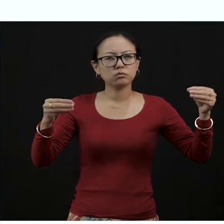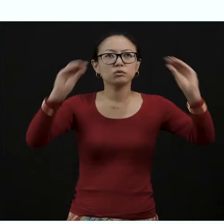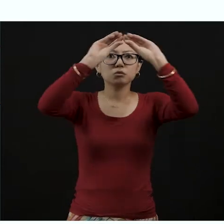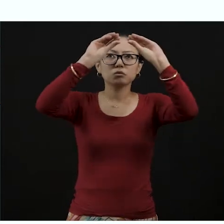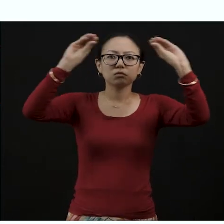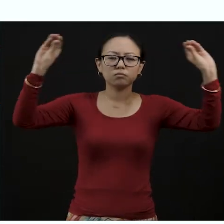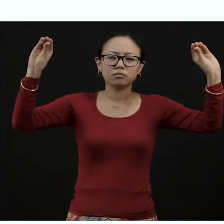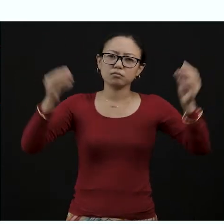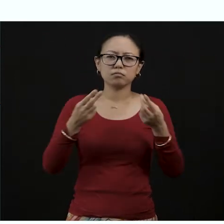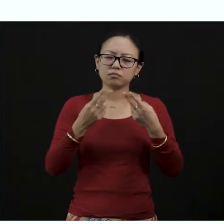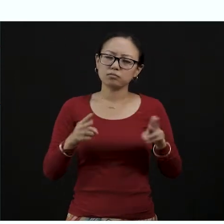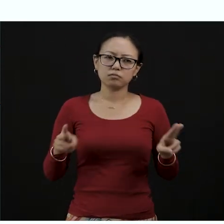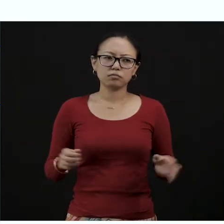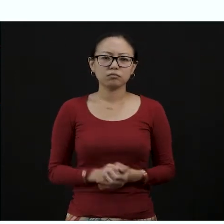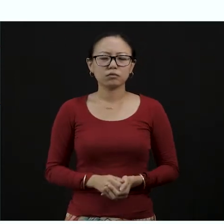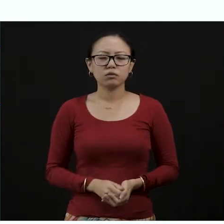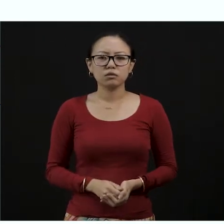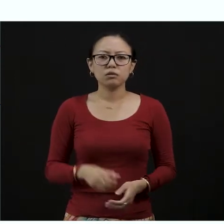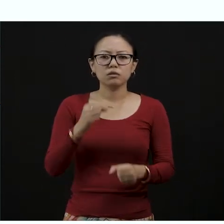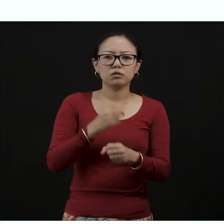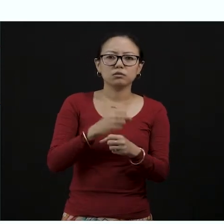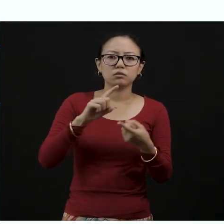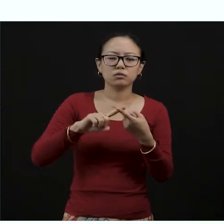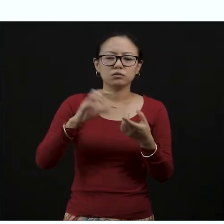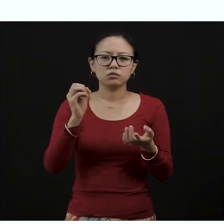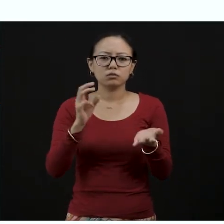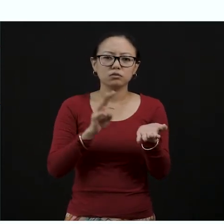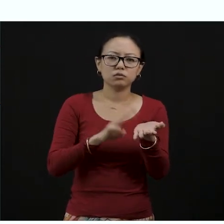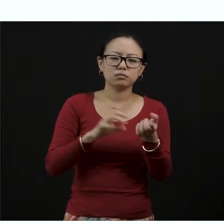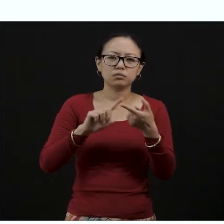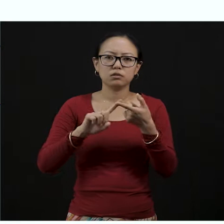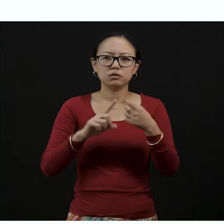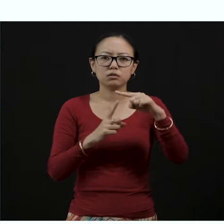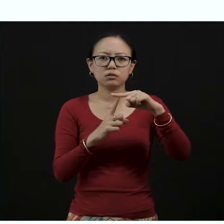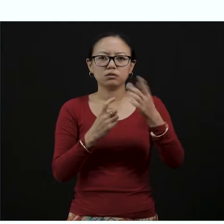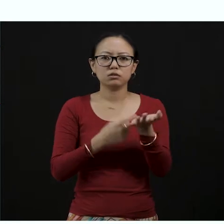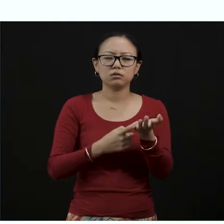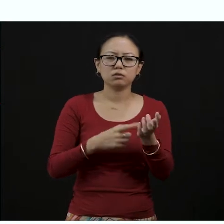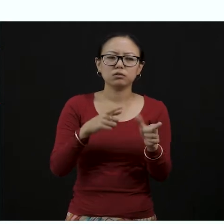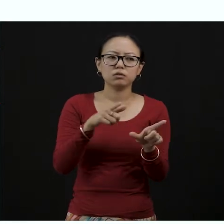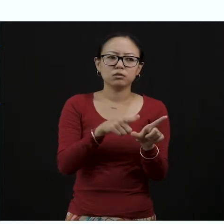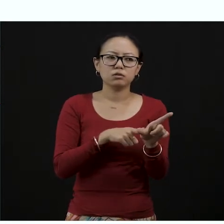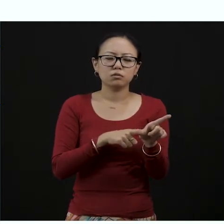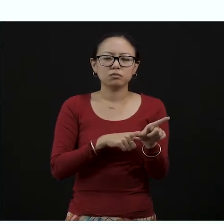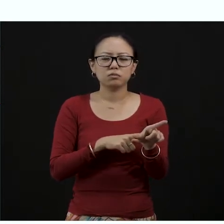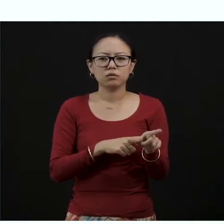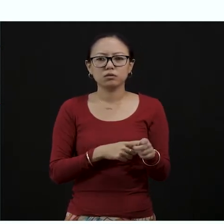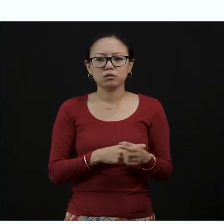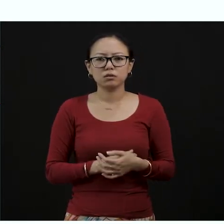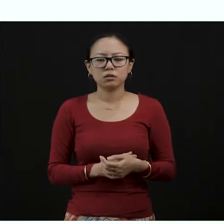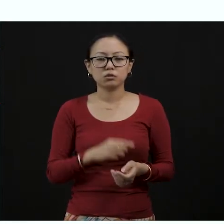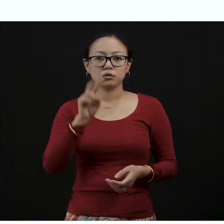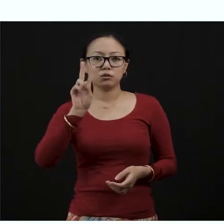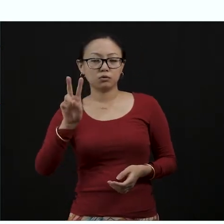is divided into two groups. The first one is plane shapes and the second one is solid shapes. These plane shapes is also called